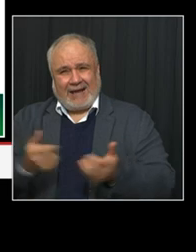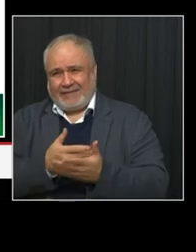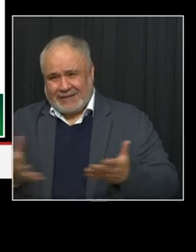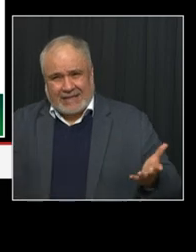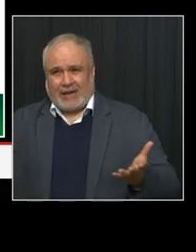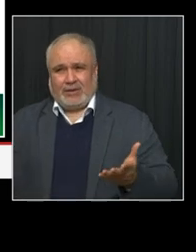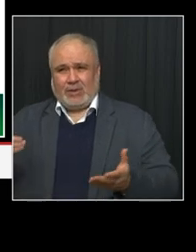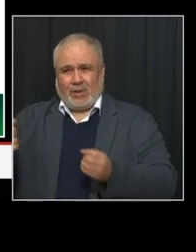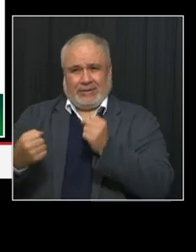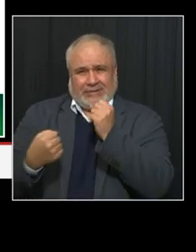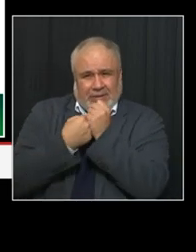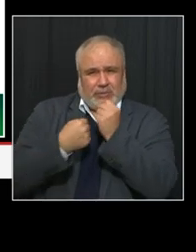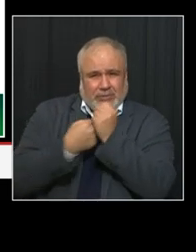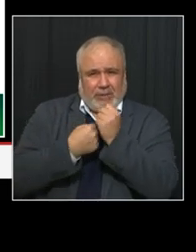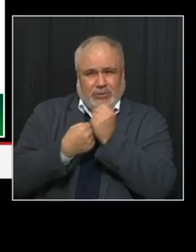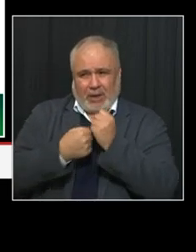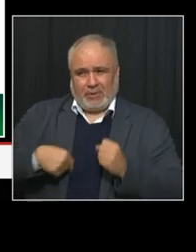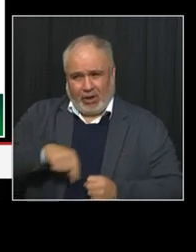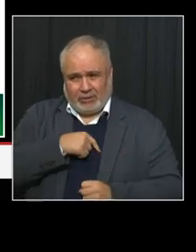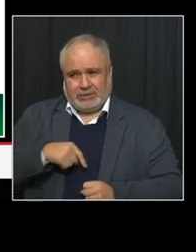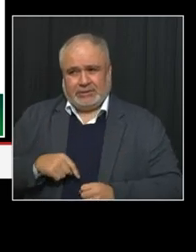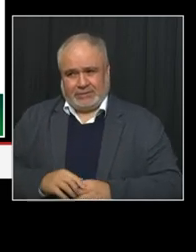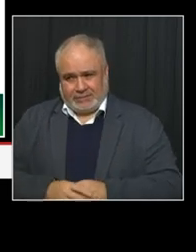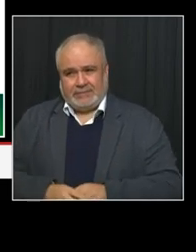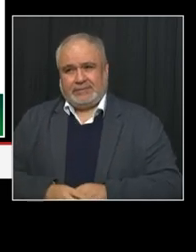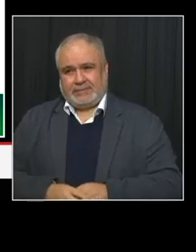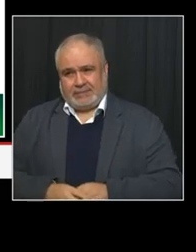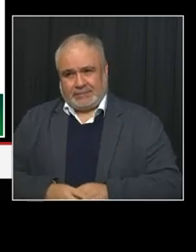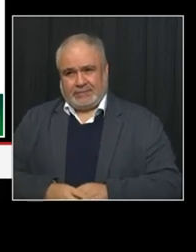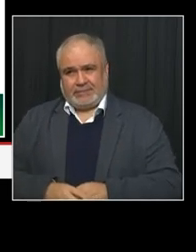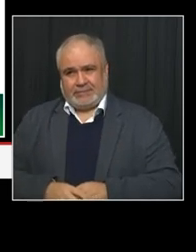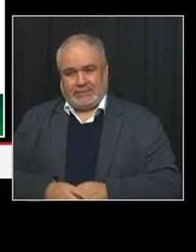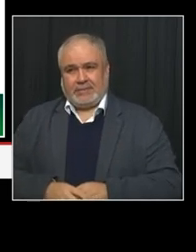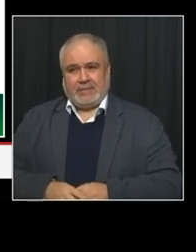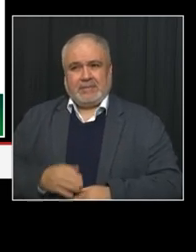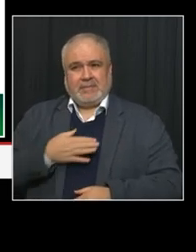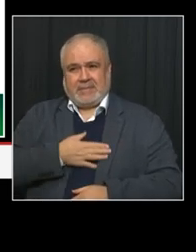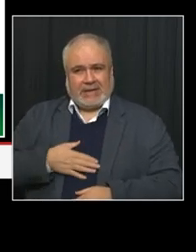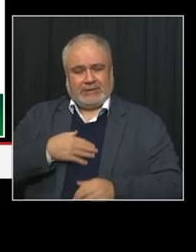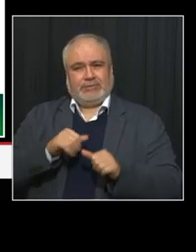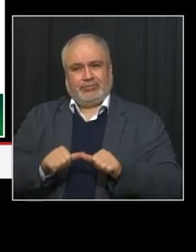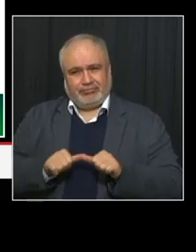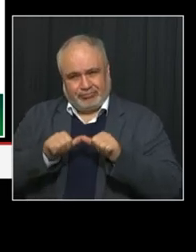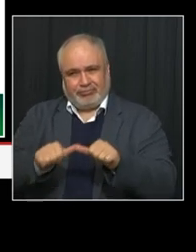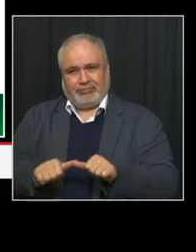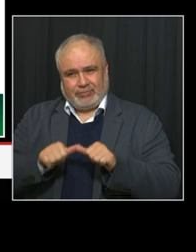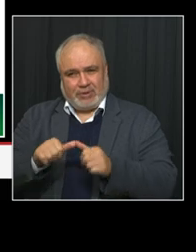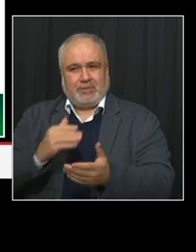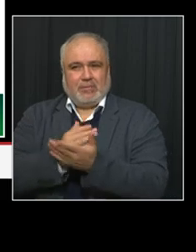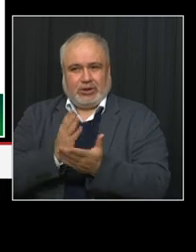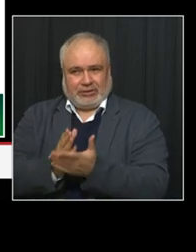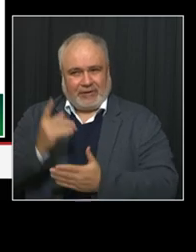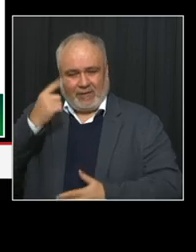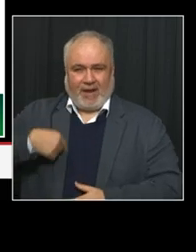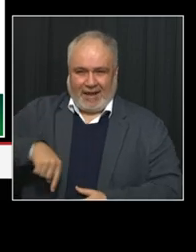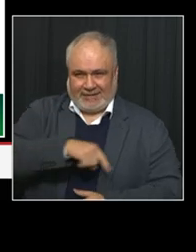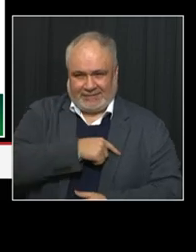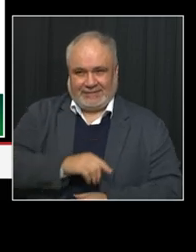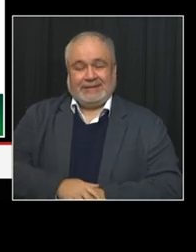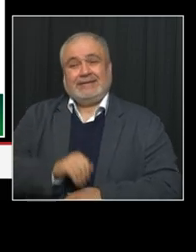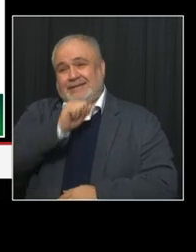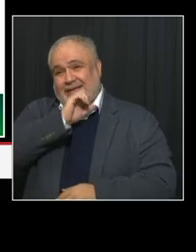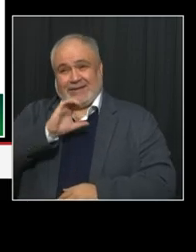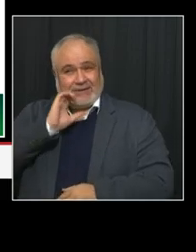much. So I'm just asking, please keep the budget going for these things. The exercises